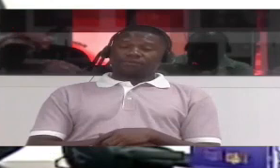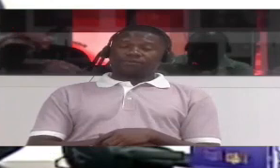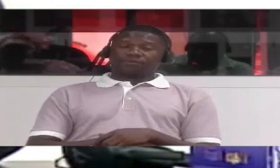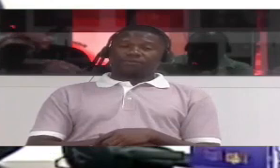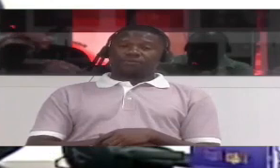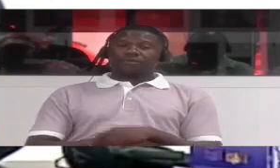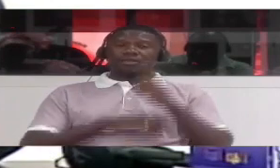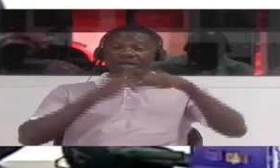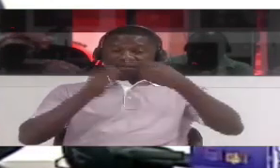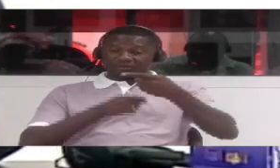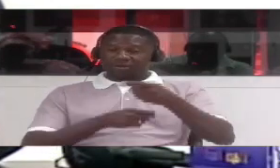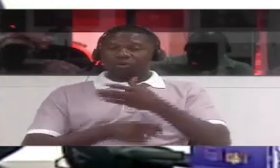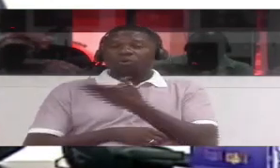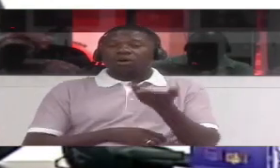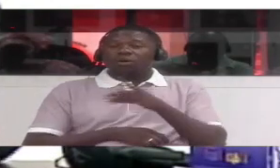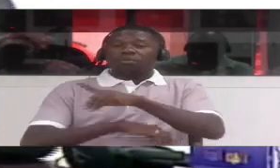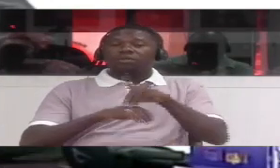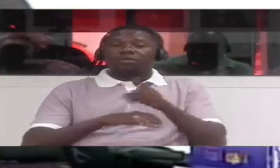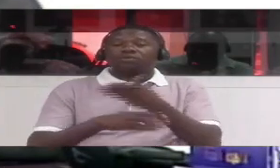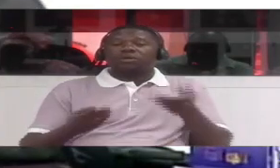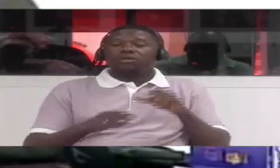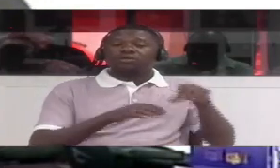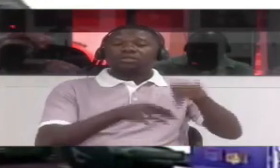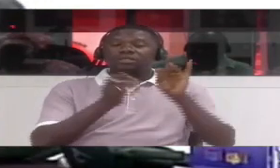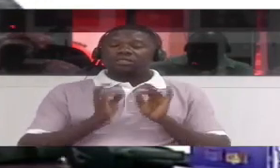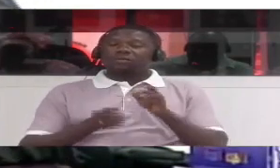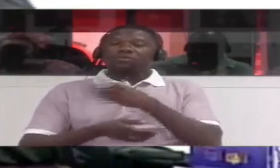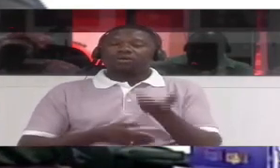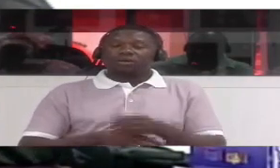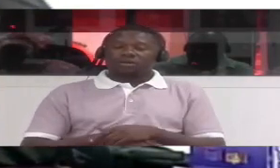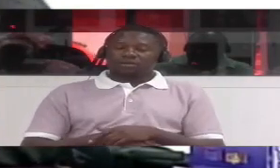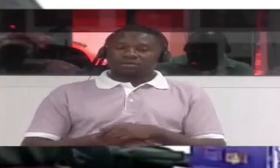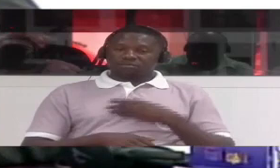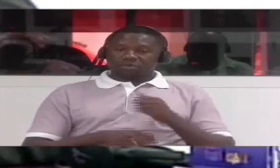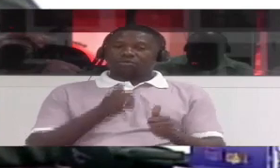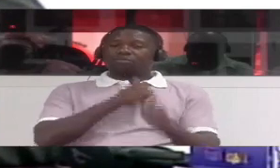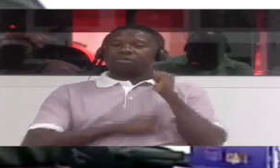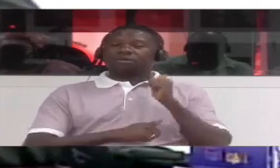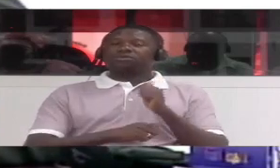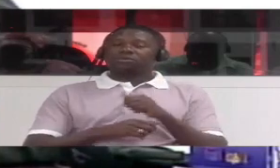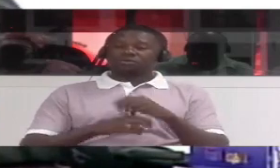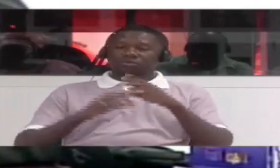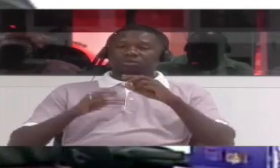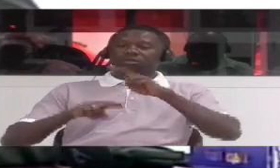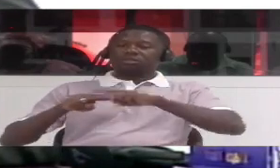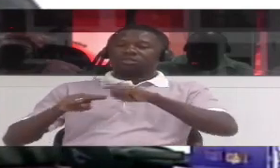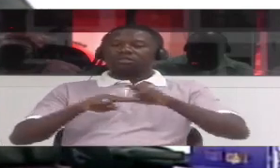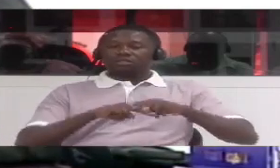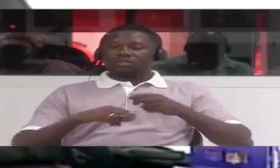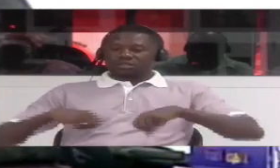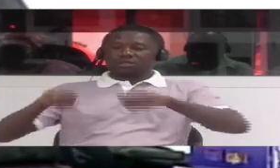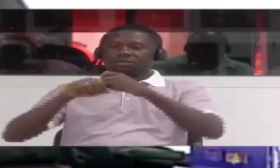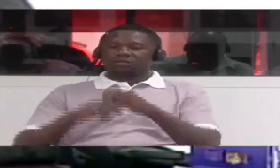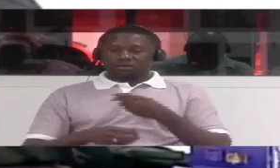After that, where were you taken? I was asked to go back to the reception. And like I said, when I got there, this